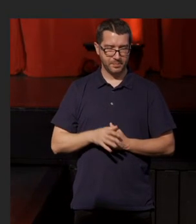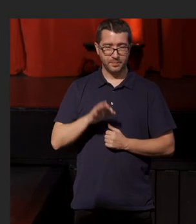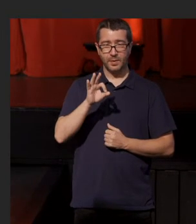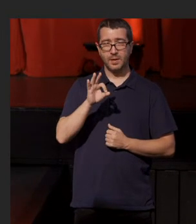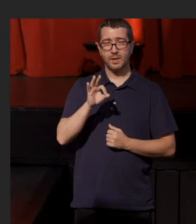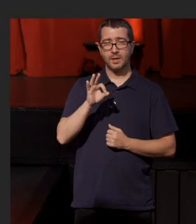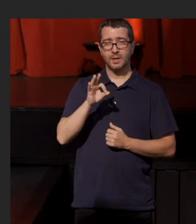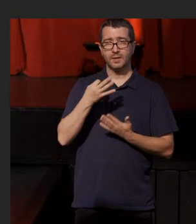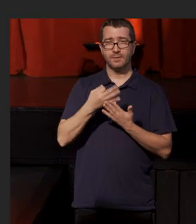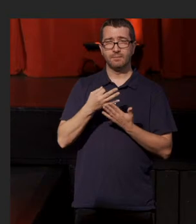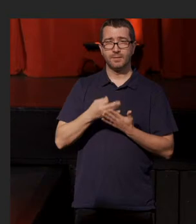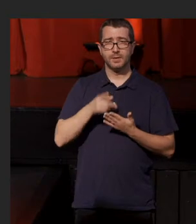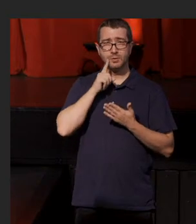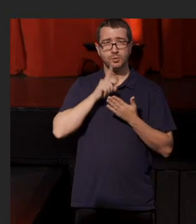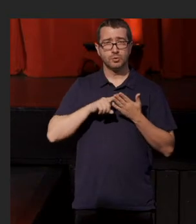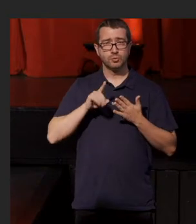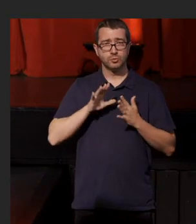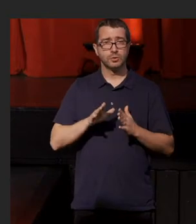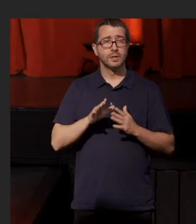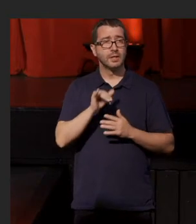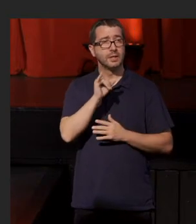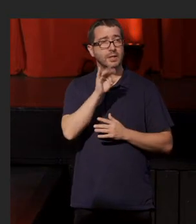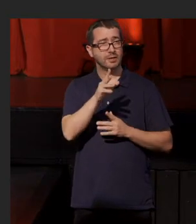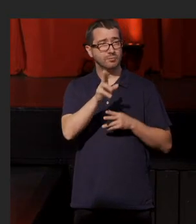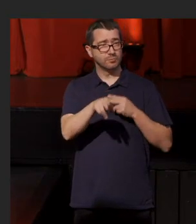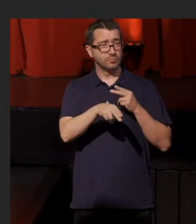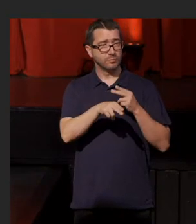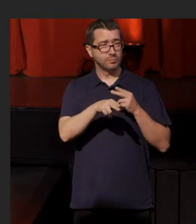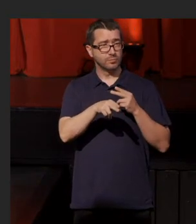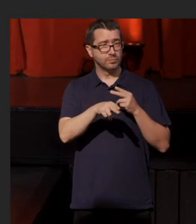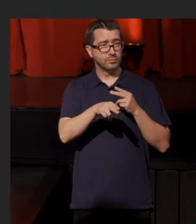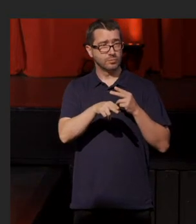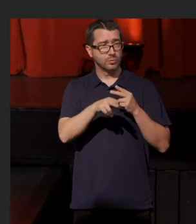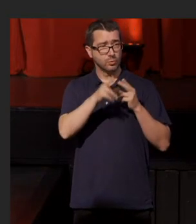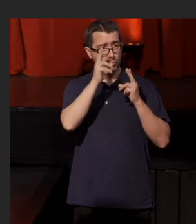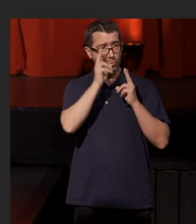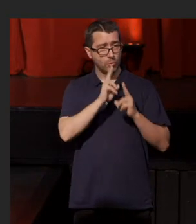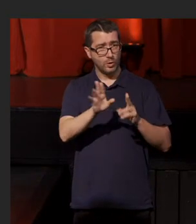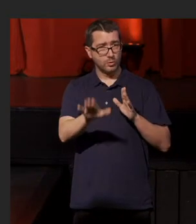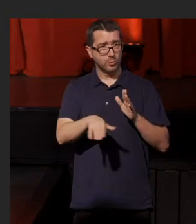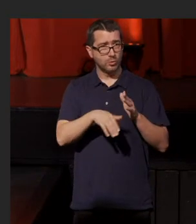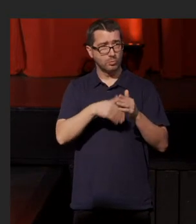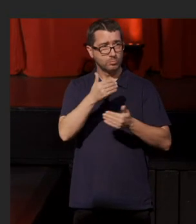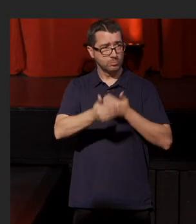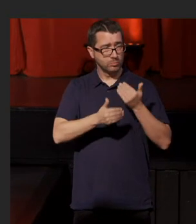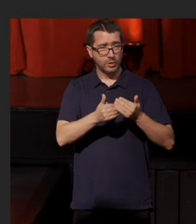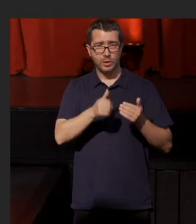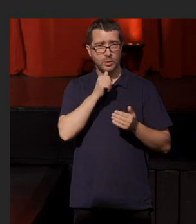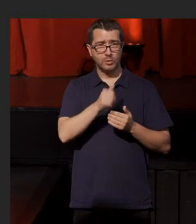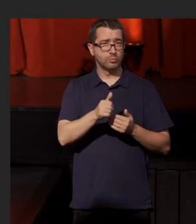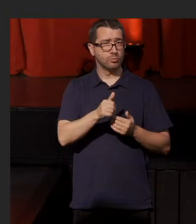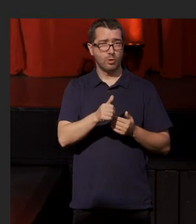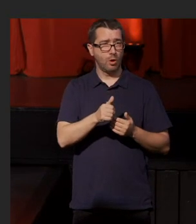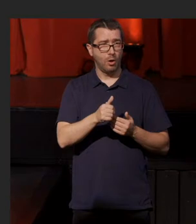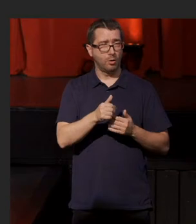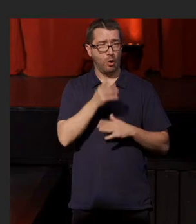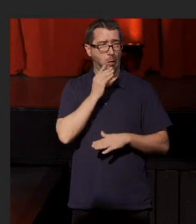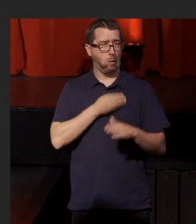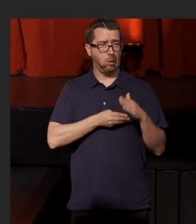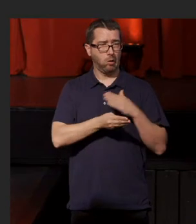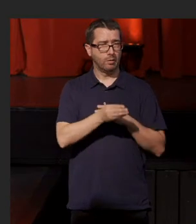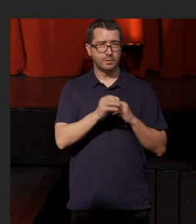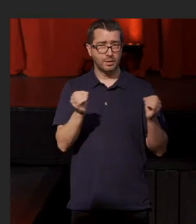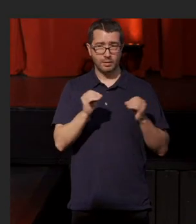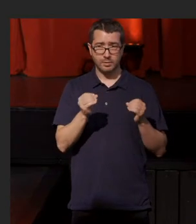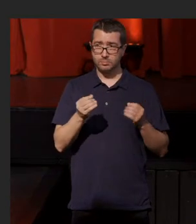The fact checkers, if they are honoring their own norms, are not shadowy. They tell you who they are. They tell you where they are. They tell you where they get